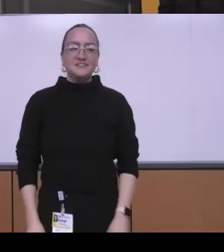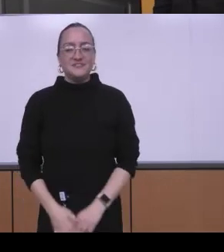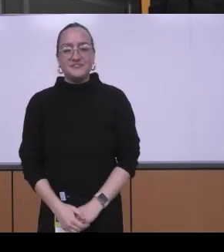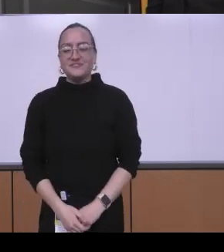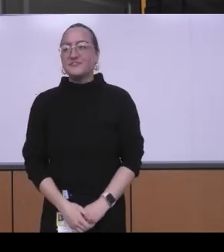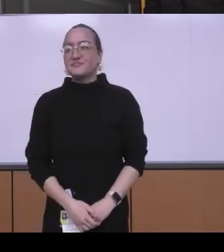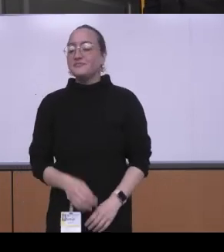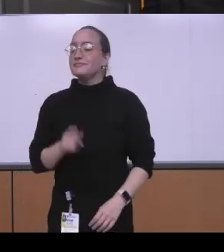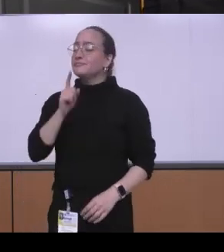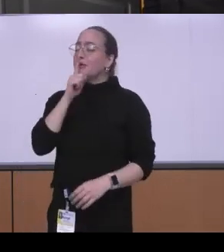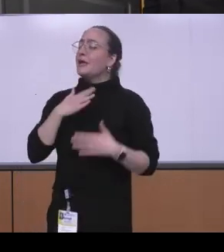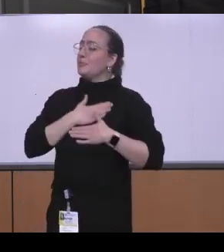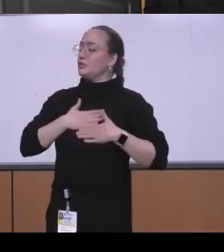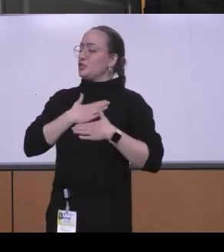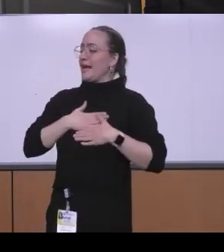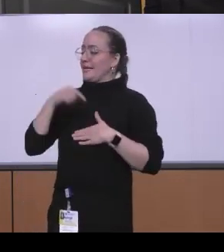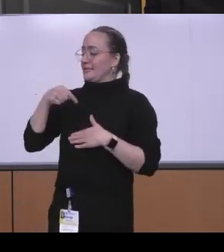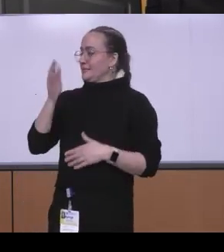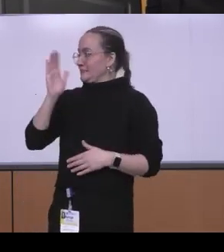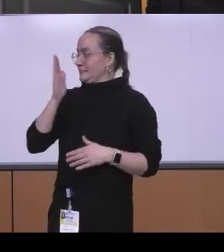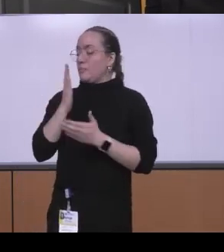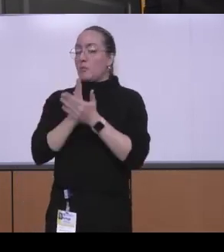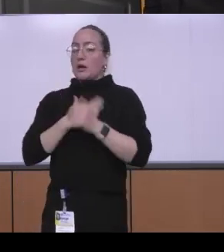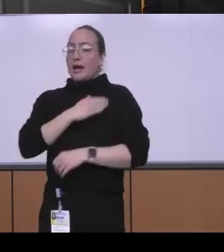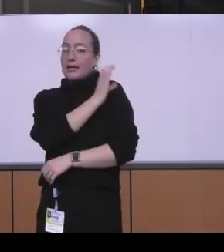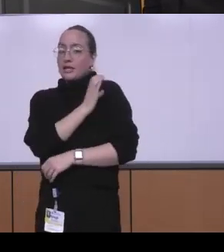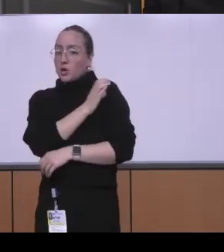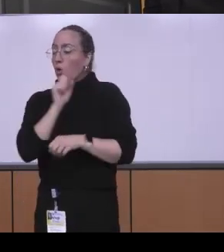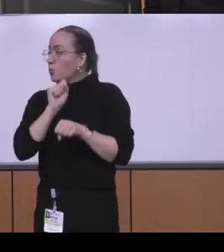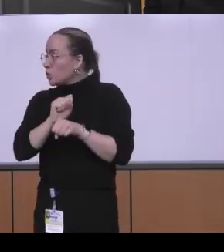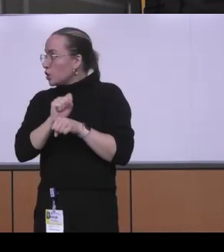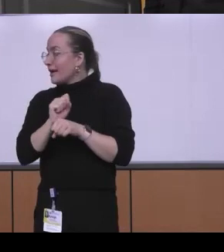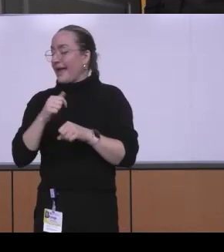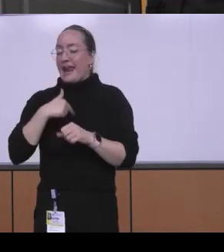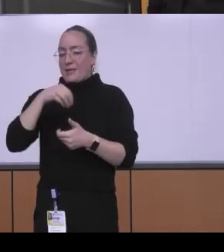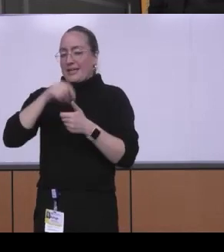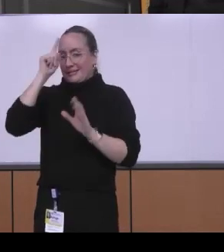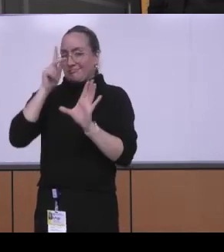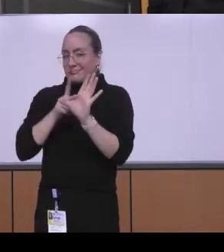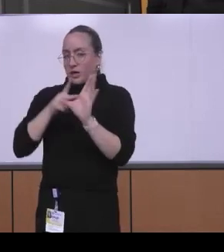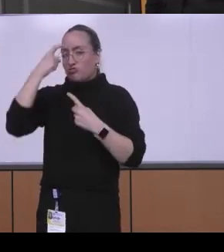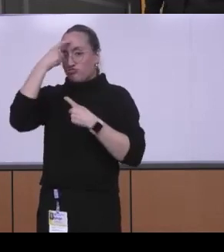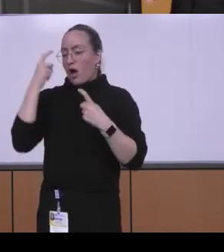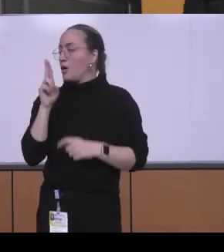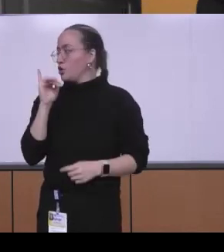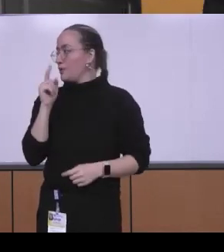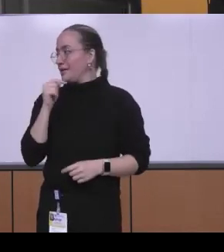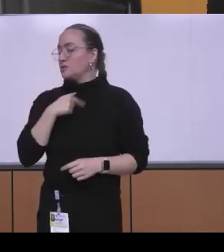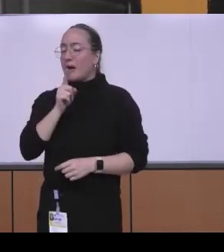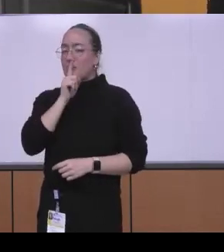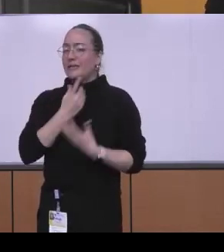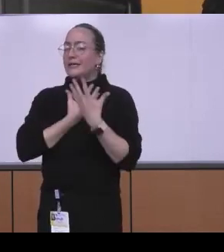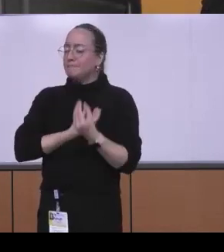I super appreciate that. And from part of my clinical work on the inpatient child and adolescent psychiatry unit, I'm deeply resonating with some of the things that you're